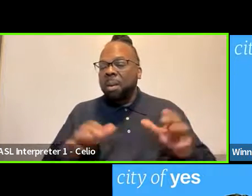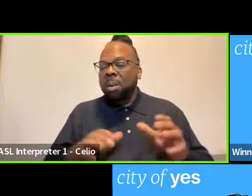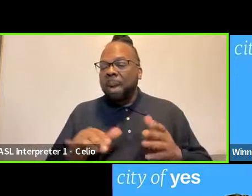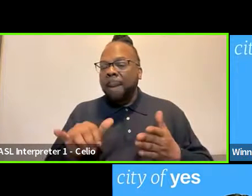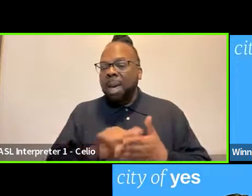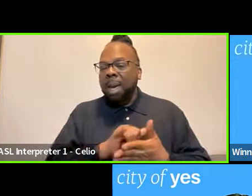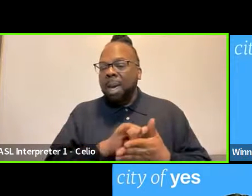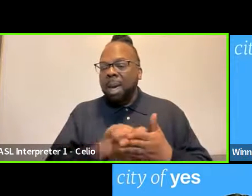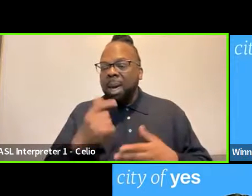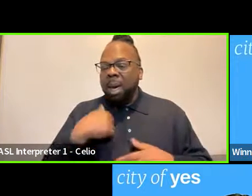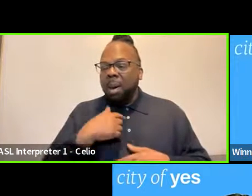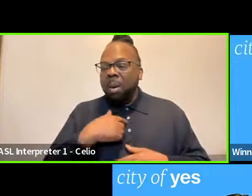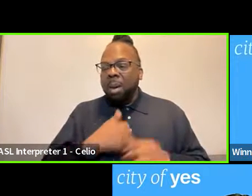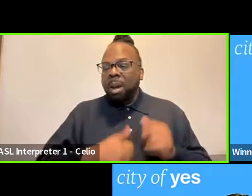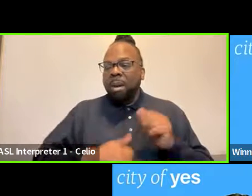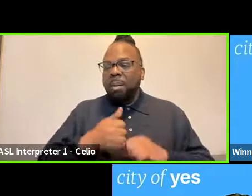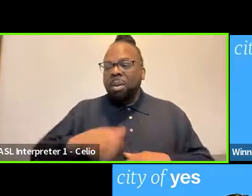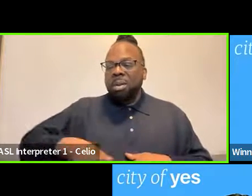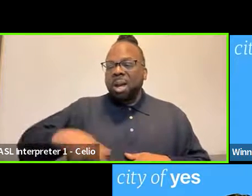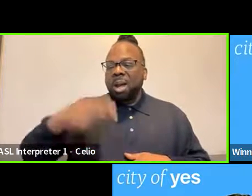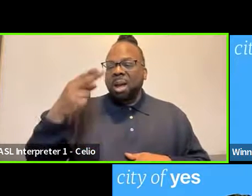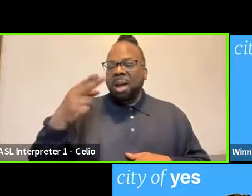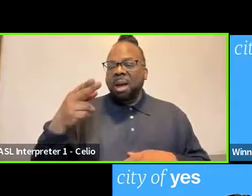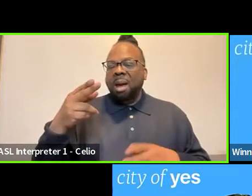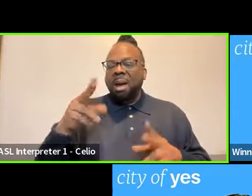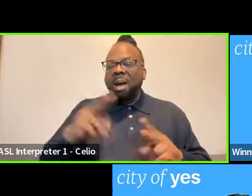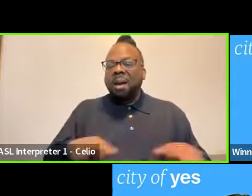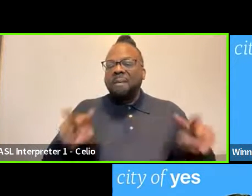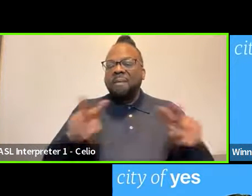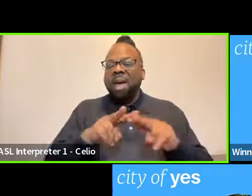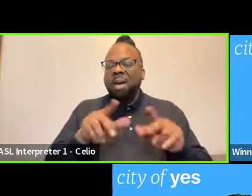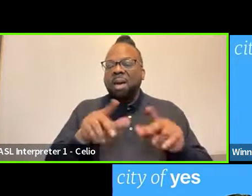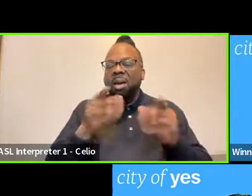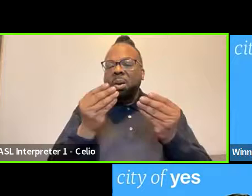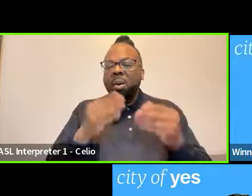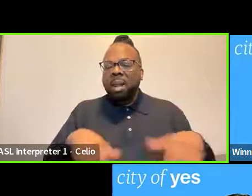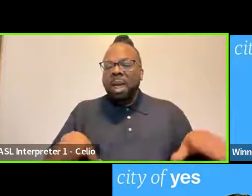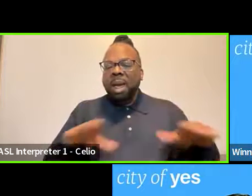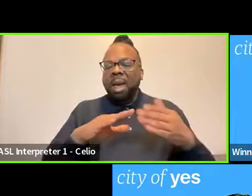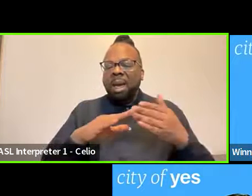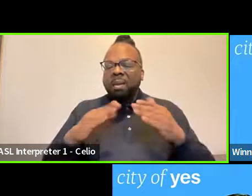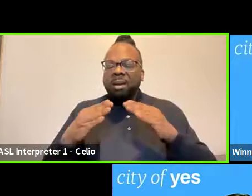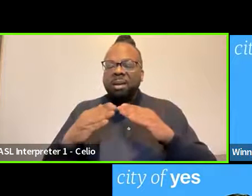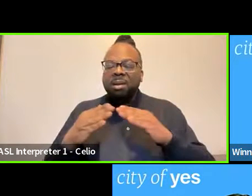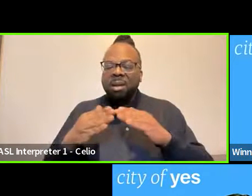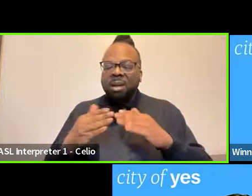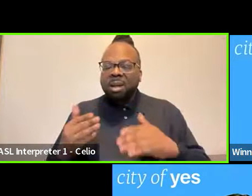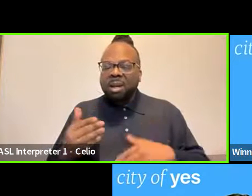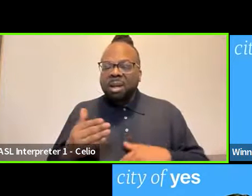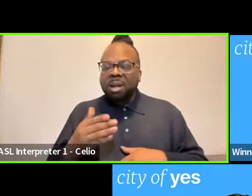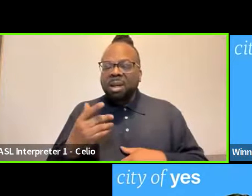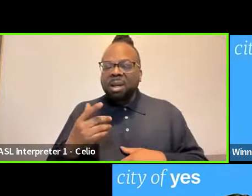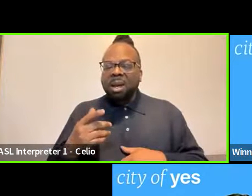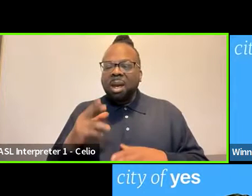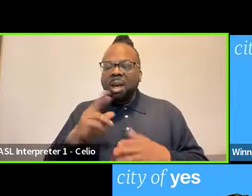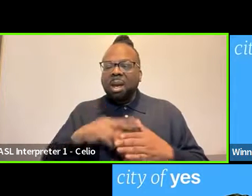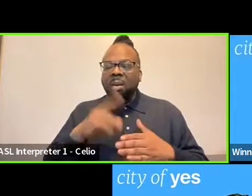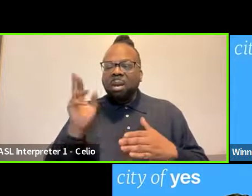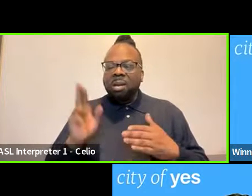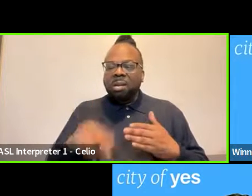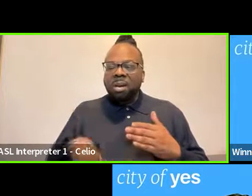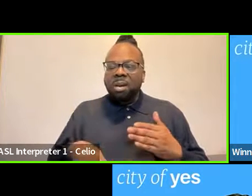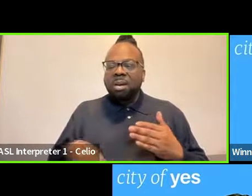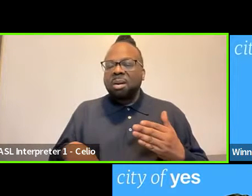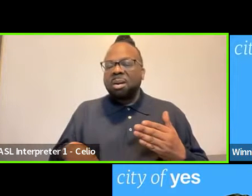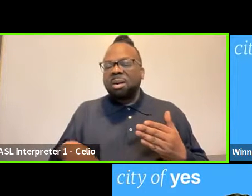most high-value land in the city, probably in the country, probably in the world. As a result, because of